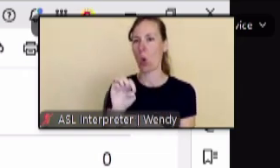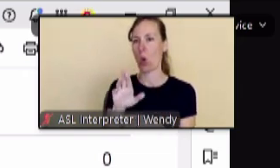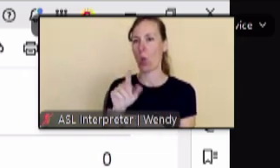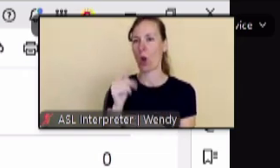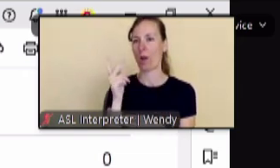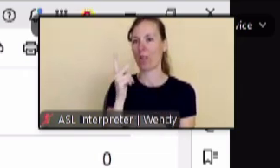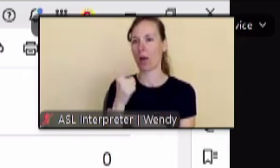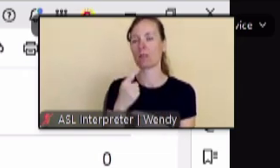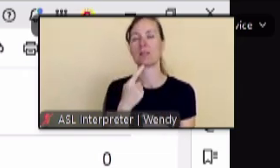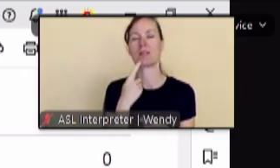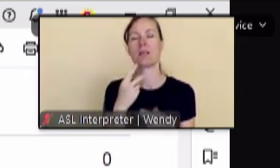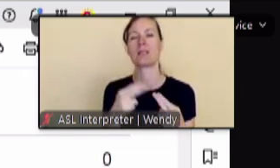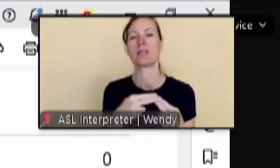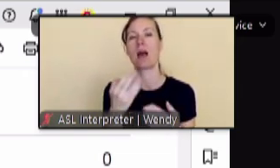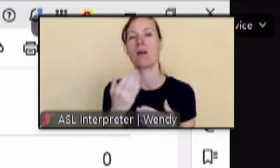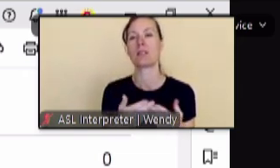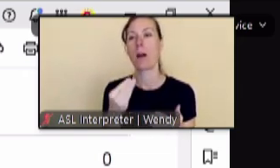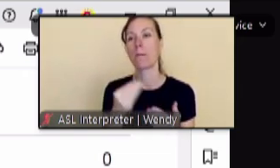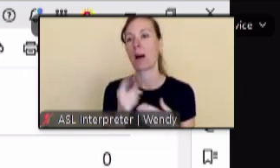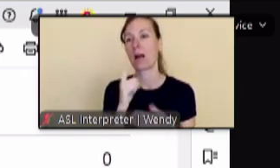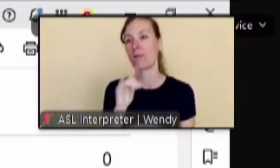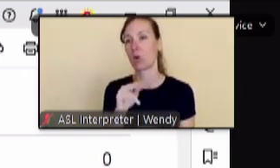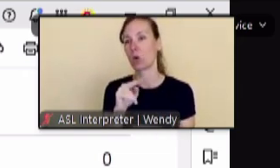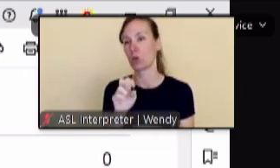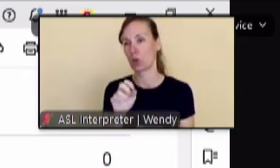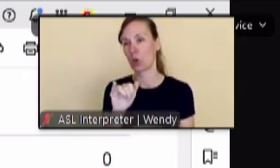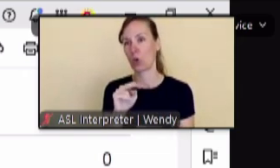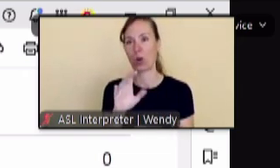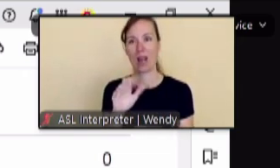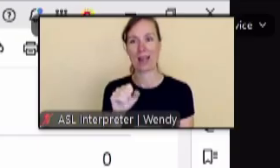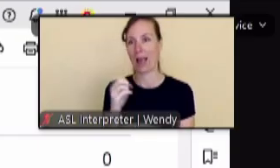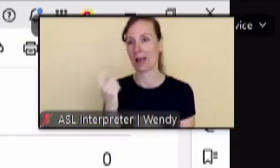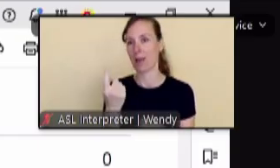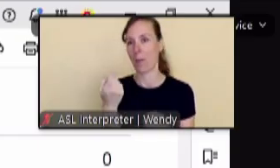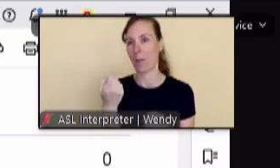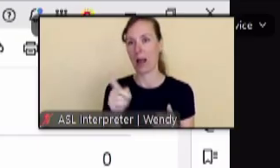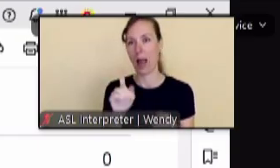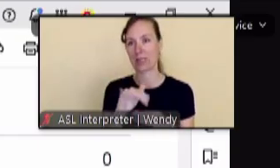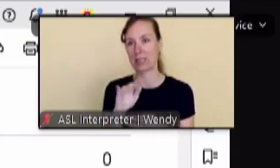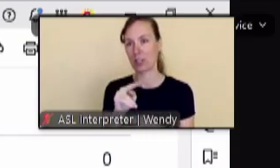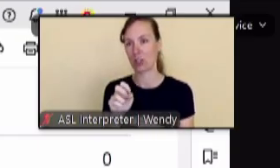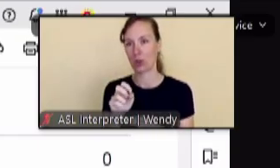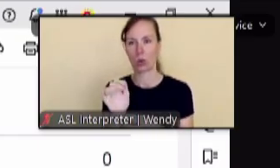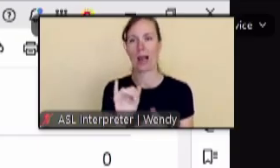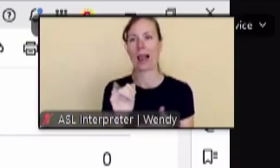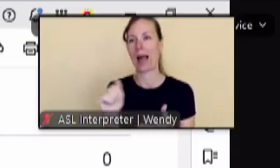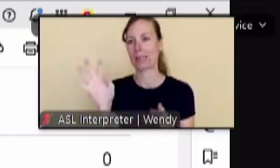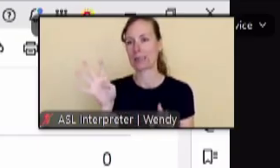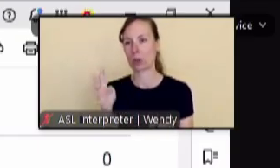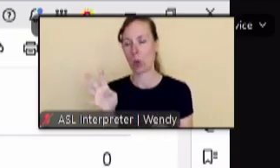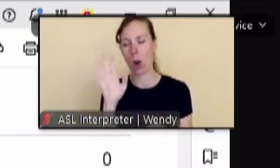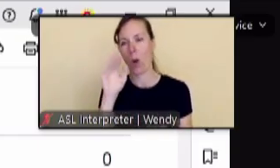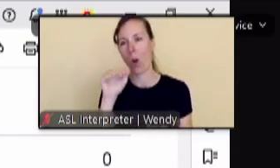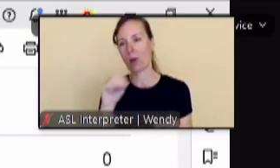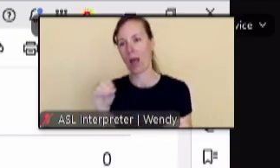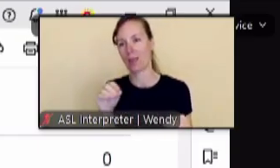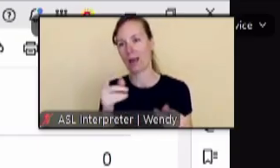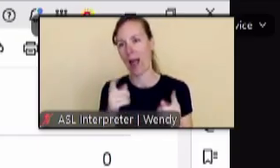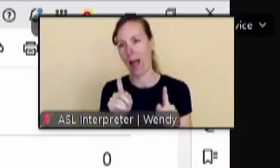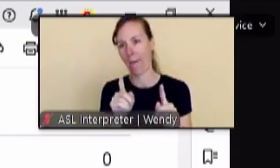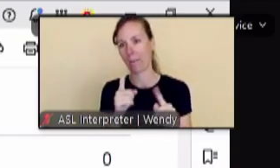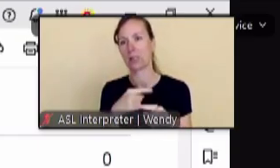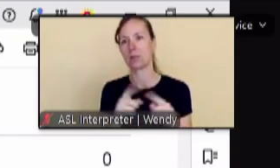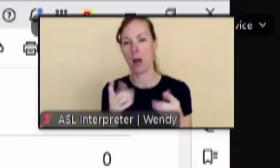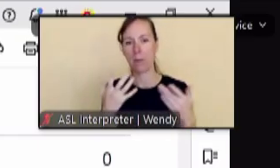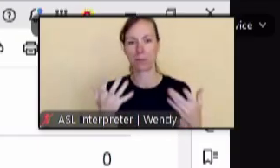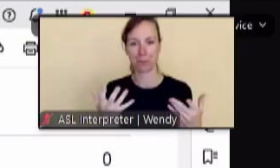happens in June, and hopefully nothing happens in June, like a storm. But then we try to schedule at